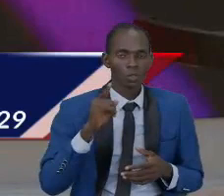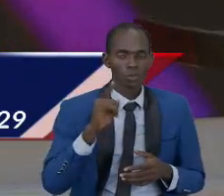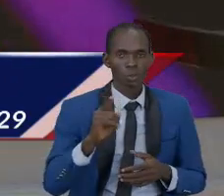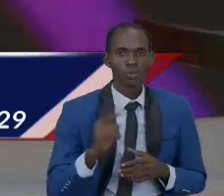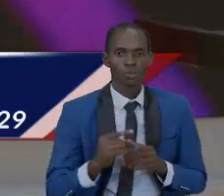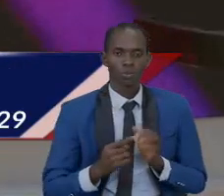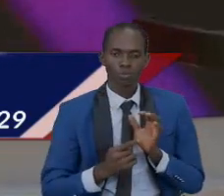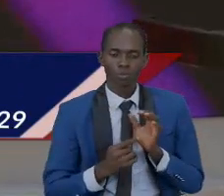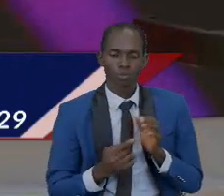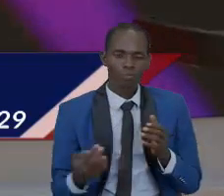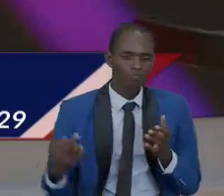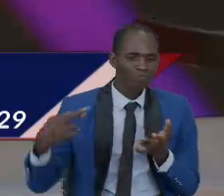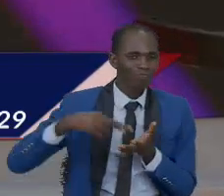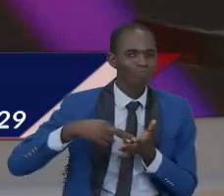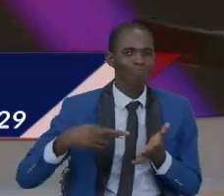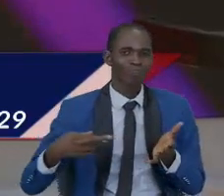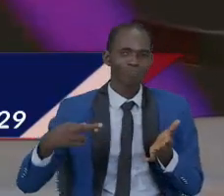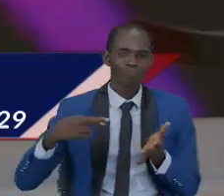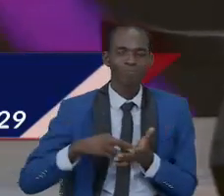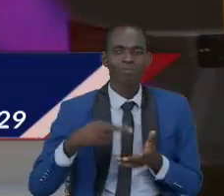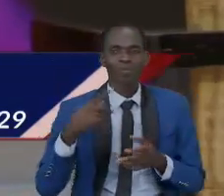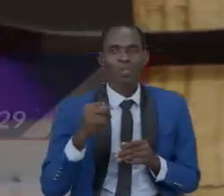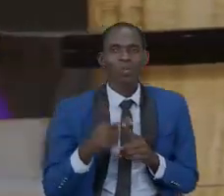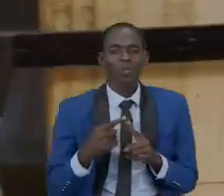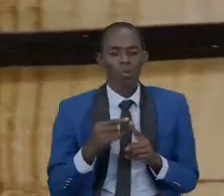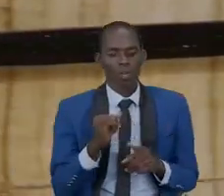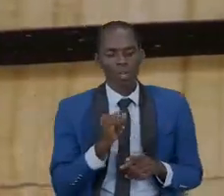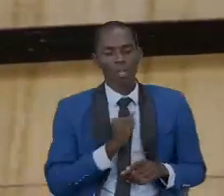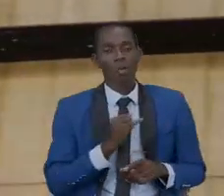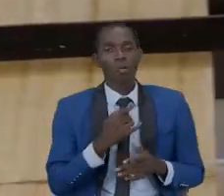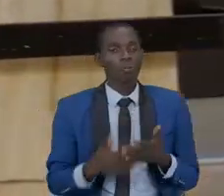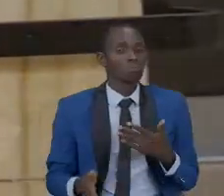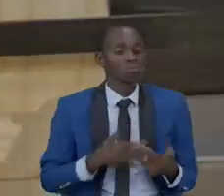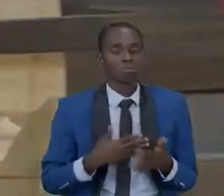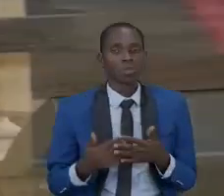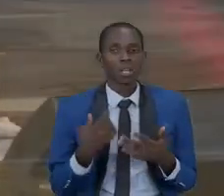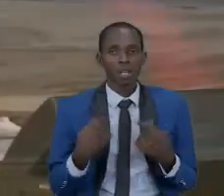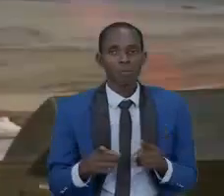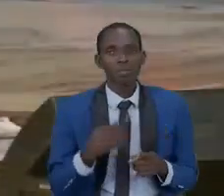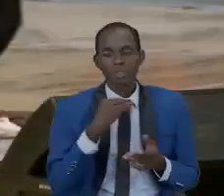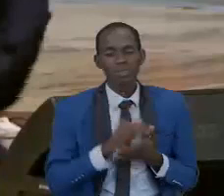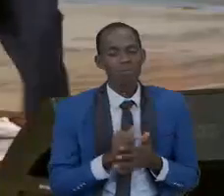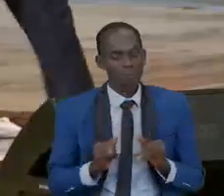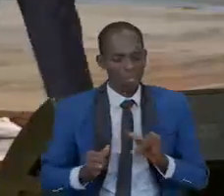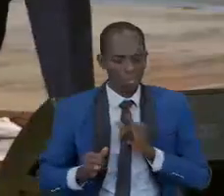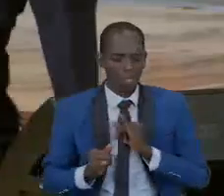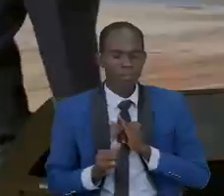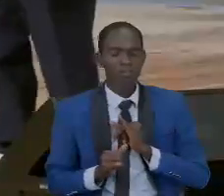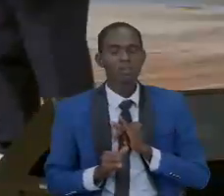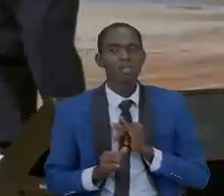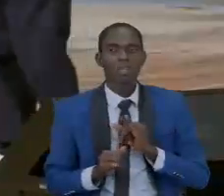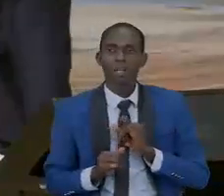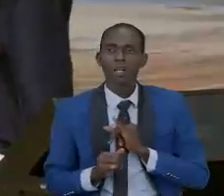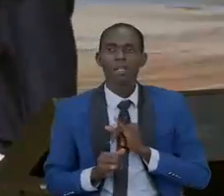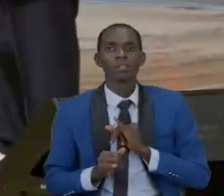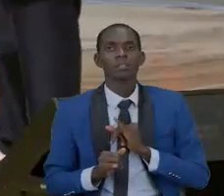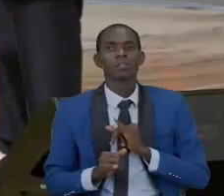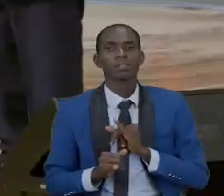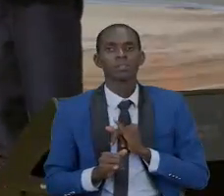emphasize the eye whatever is happening around here you say I I I